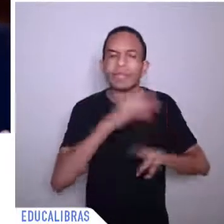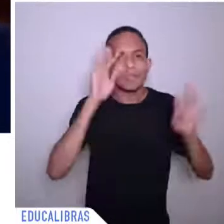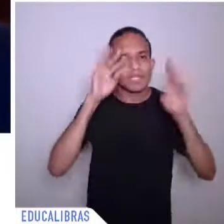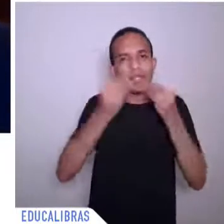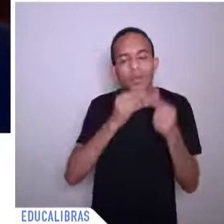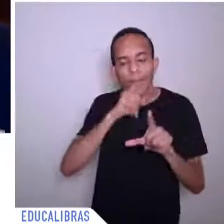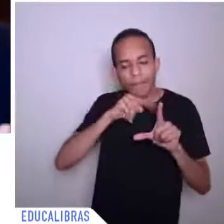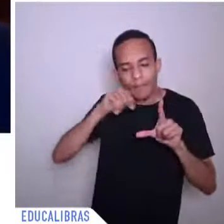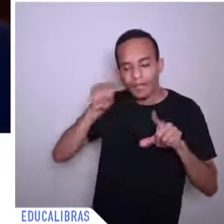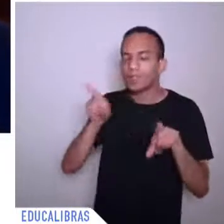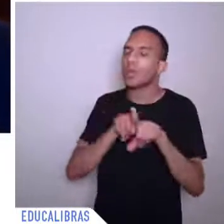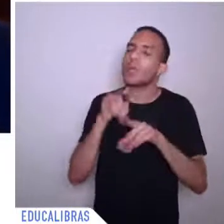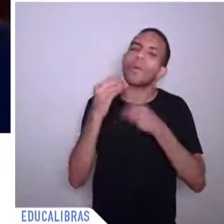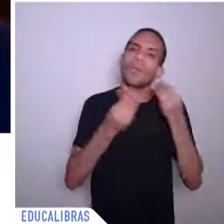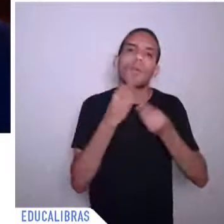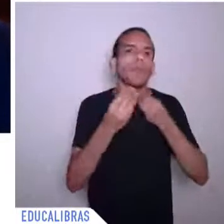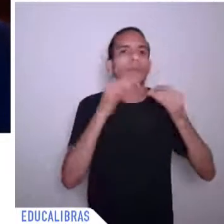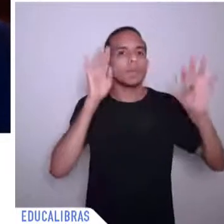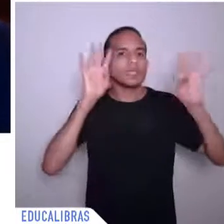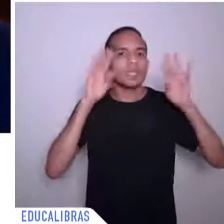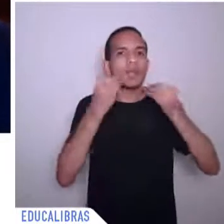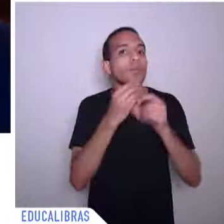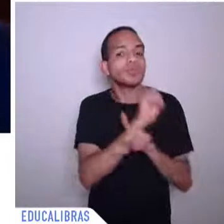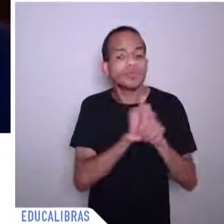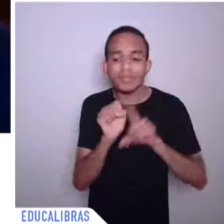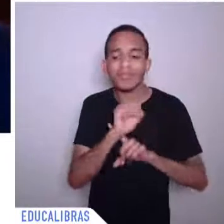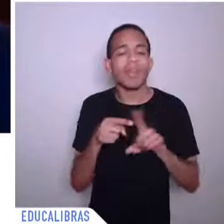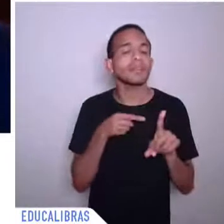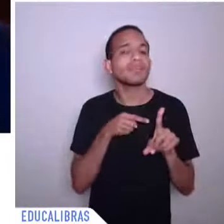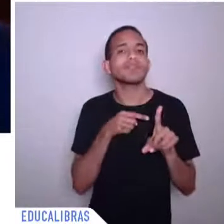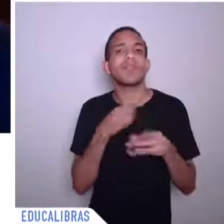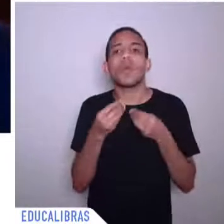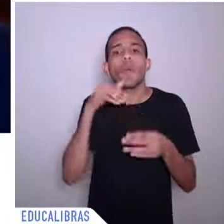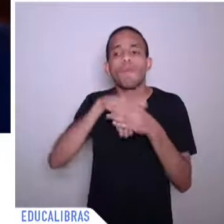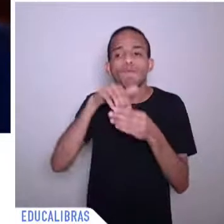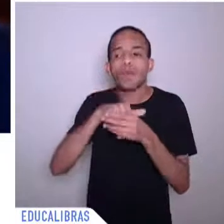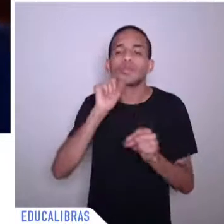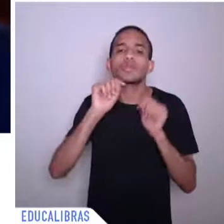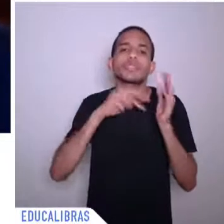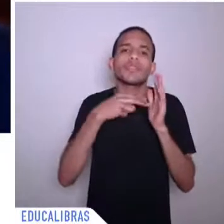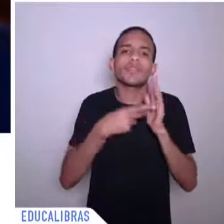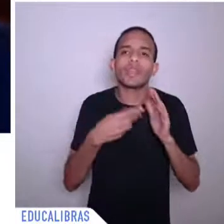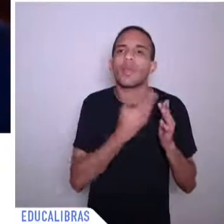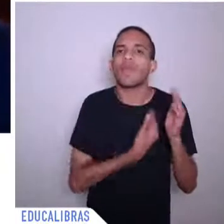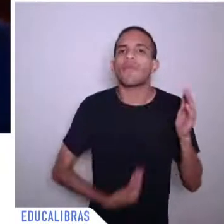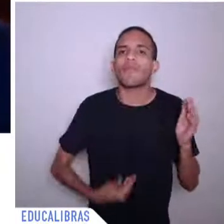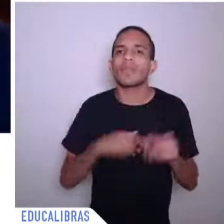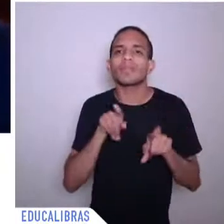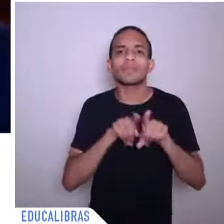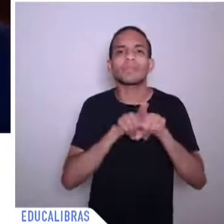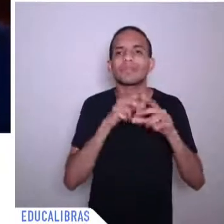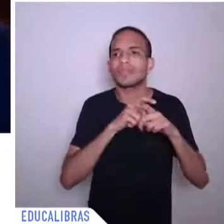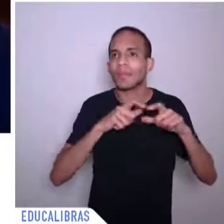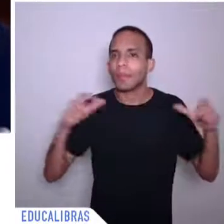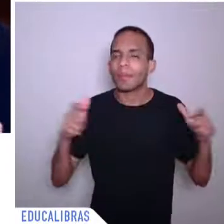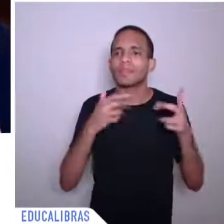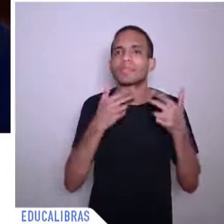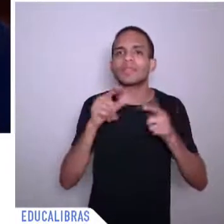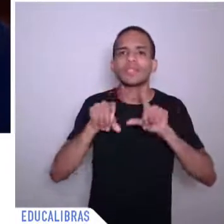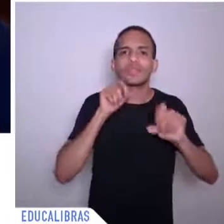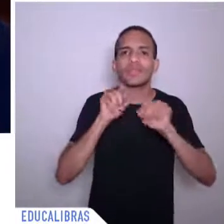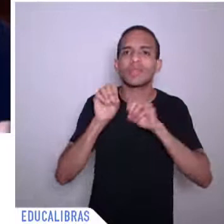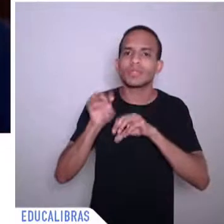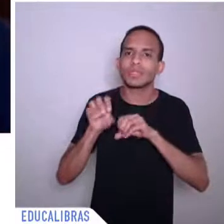see evidences like this, how to think of statistics, how to think of society as it is, how